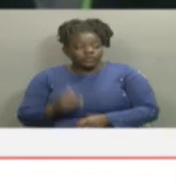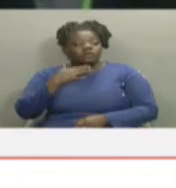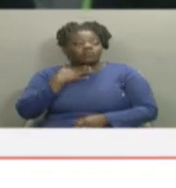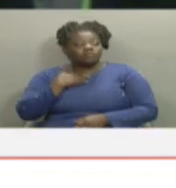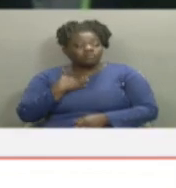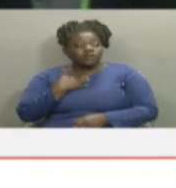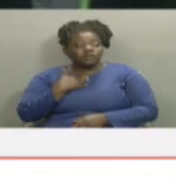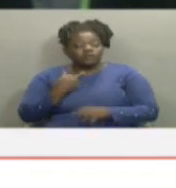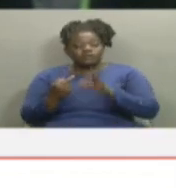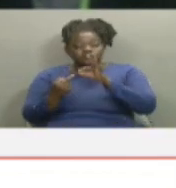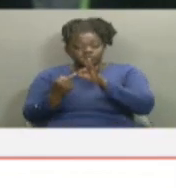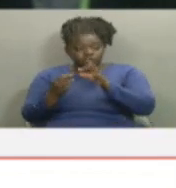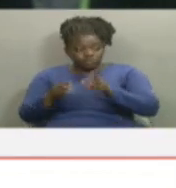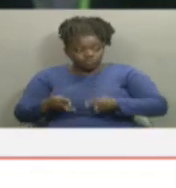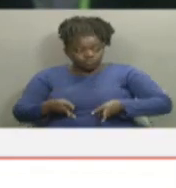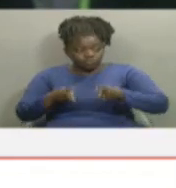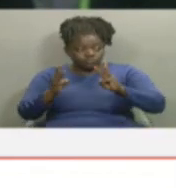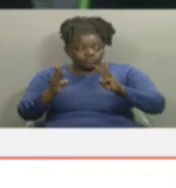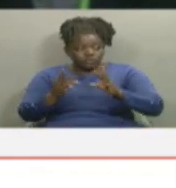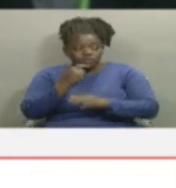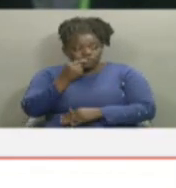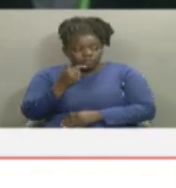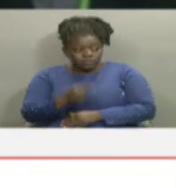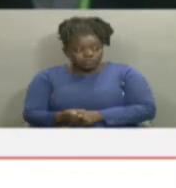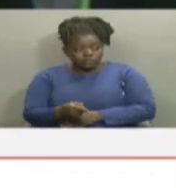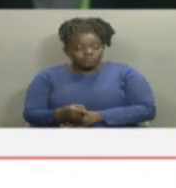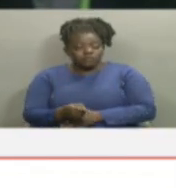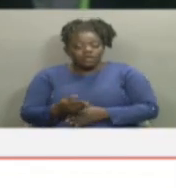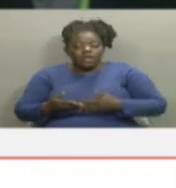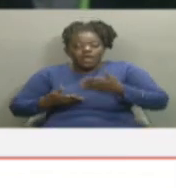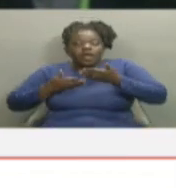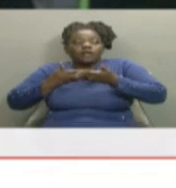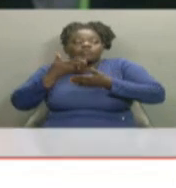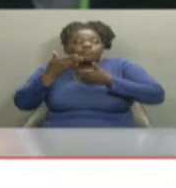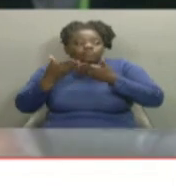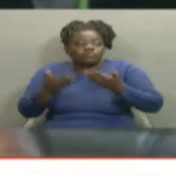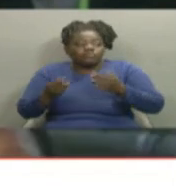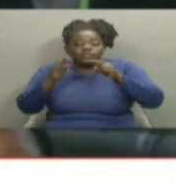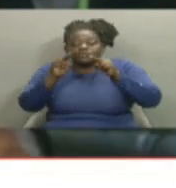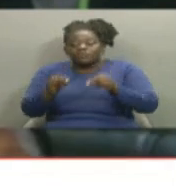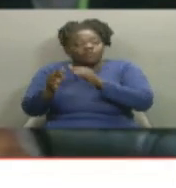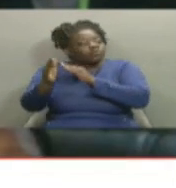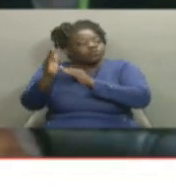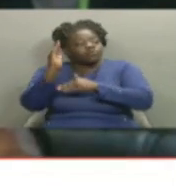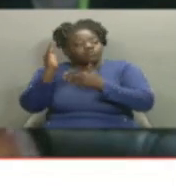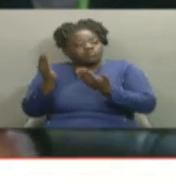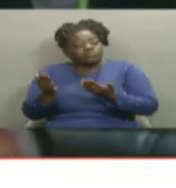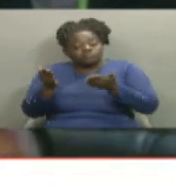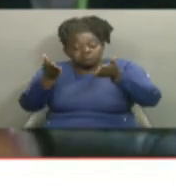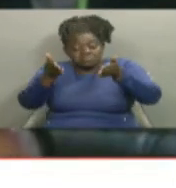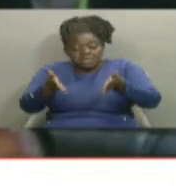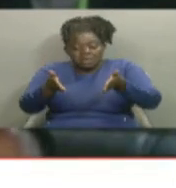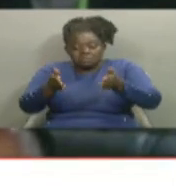very special way, say and confess that without God, we wouldn't have been